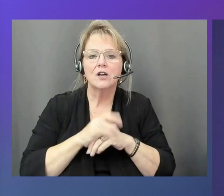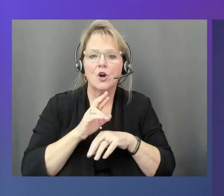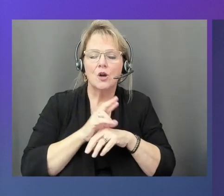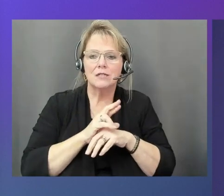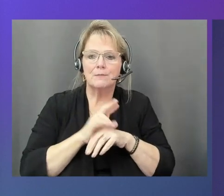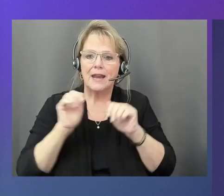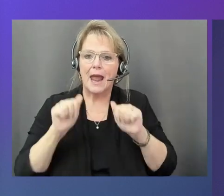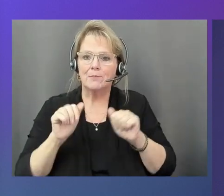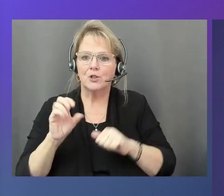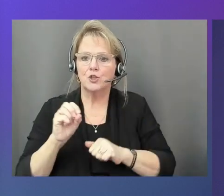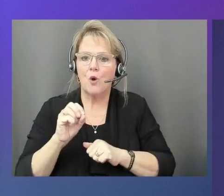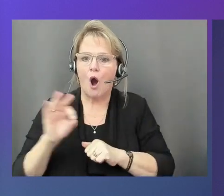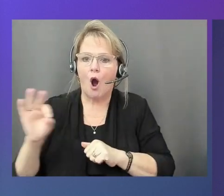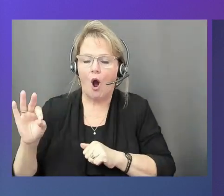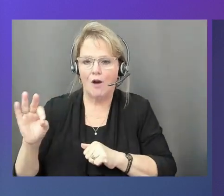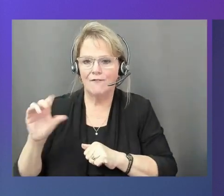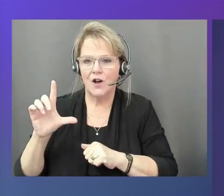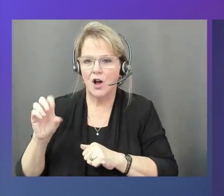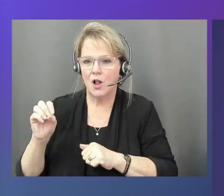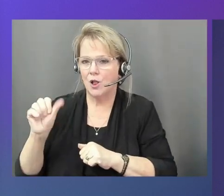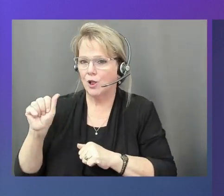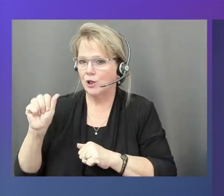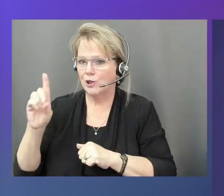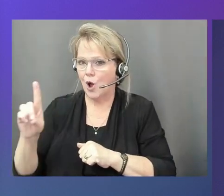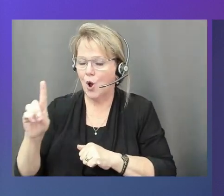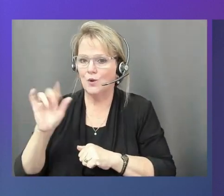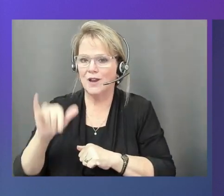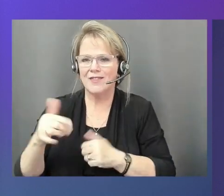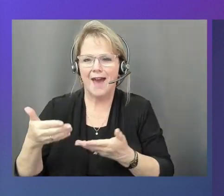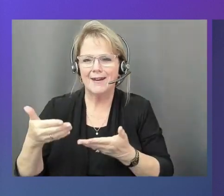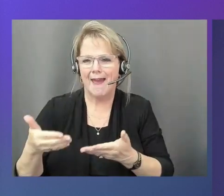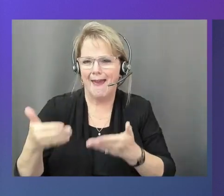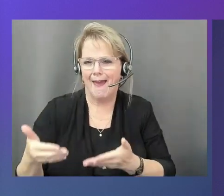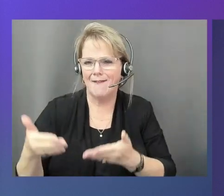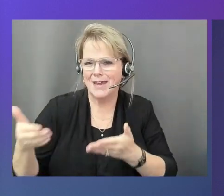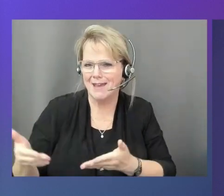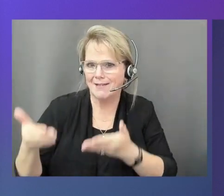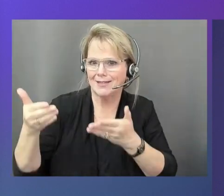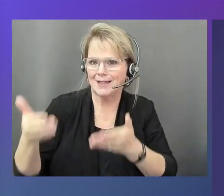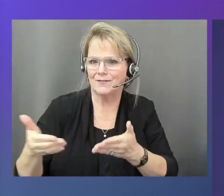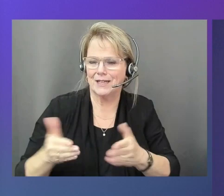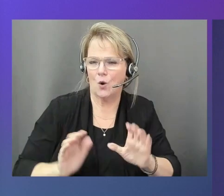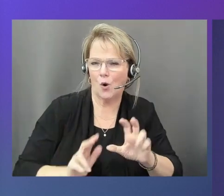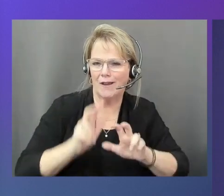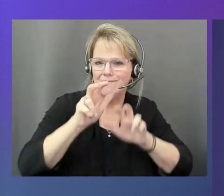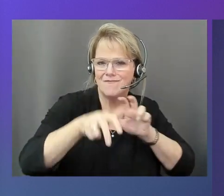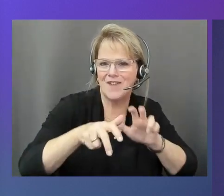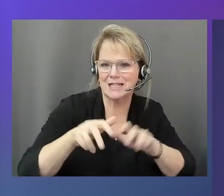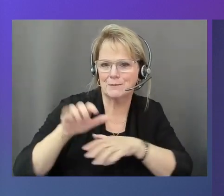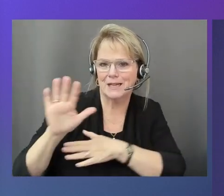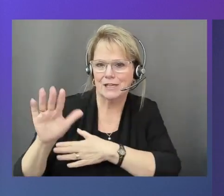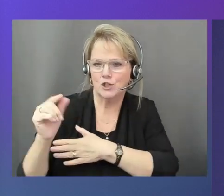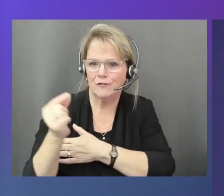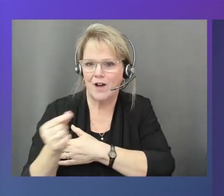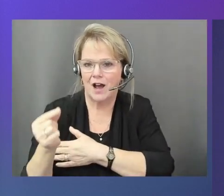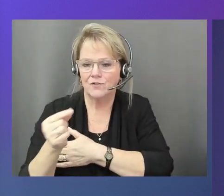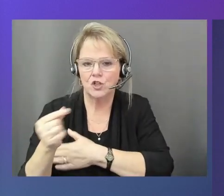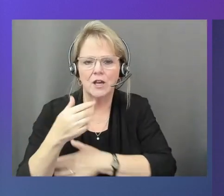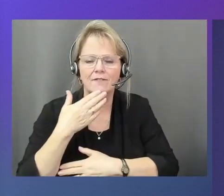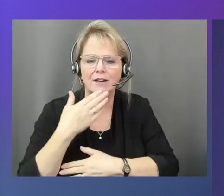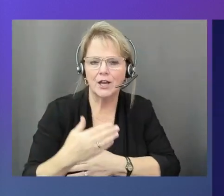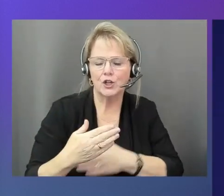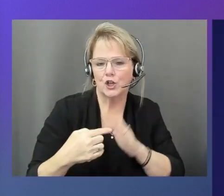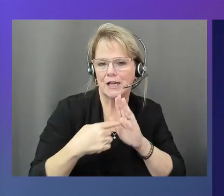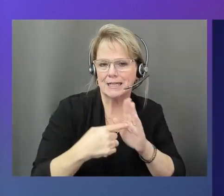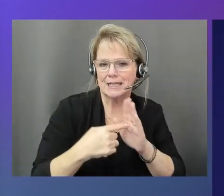that initial kind of maybe investment into private 5G. Do we have some good examples? We certainly do.